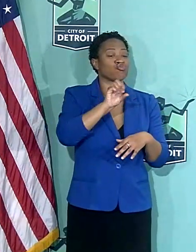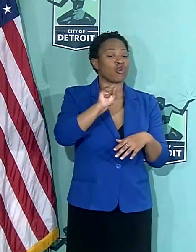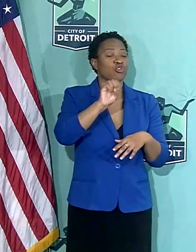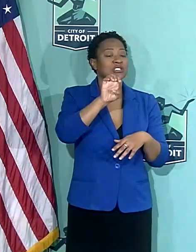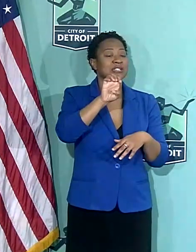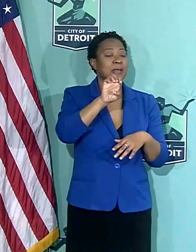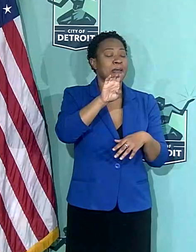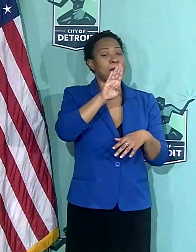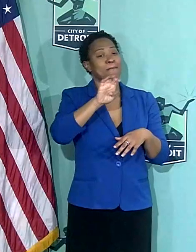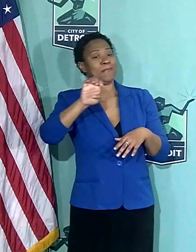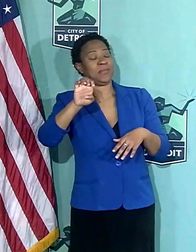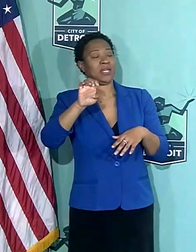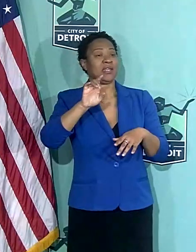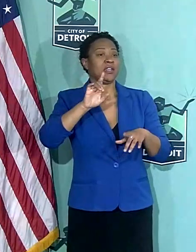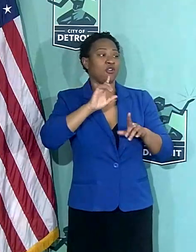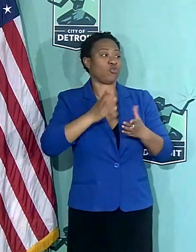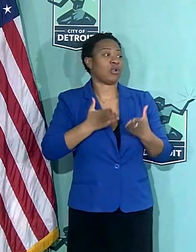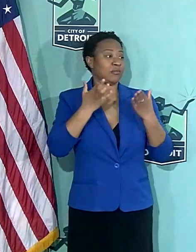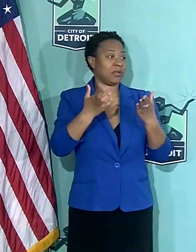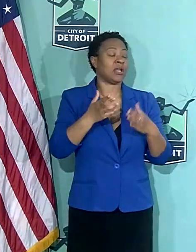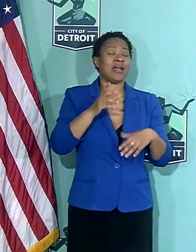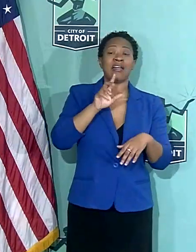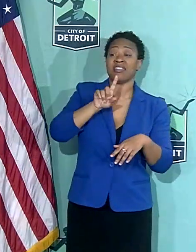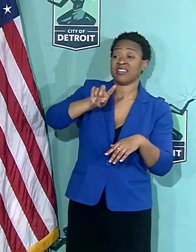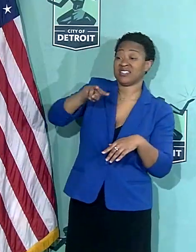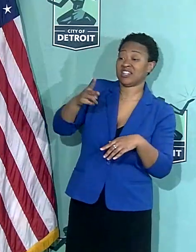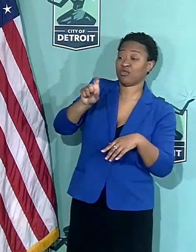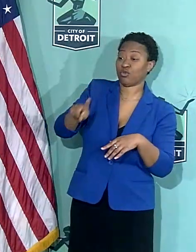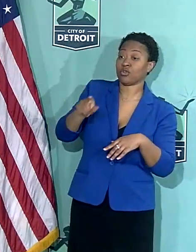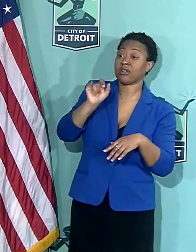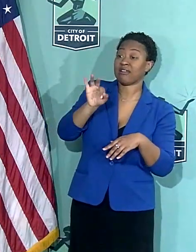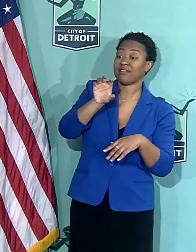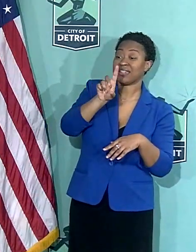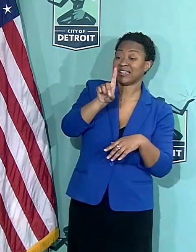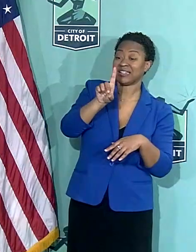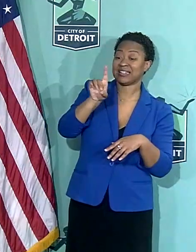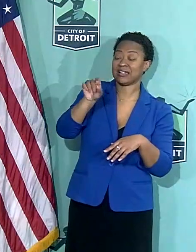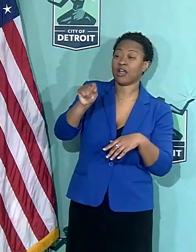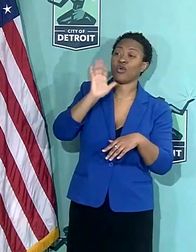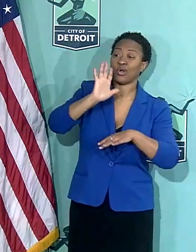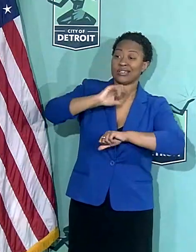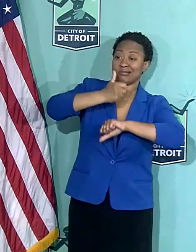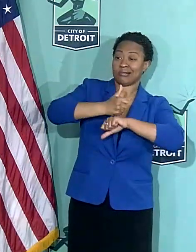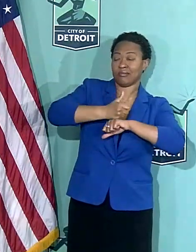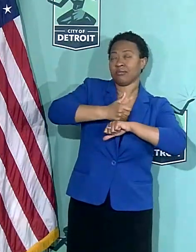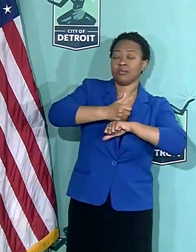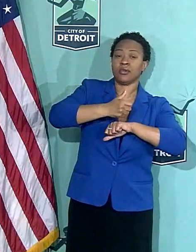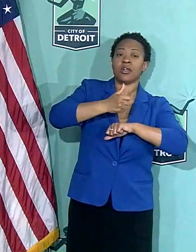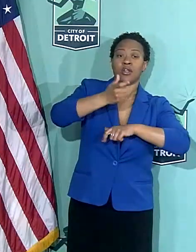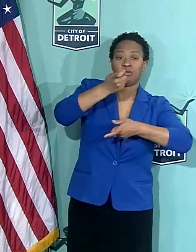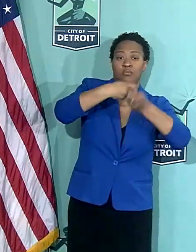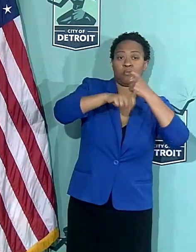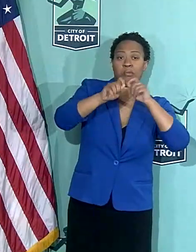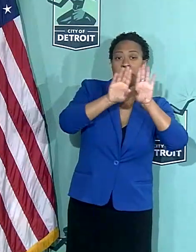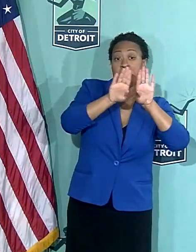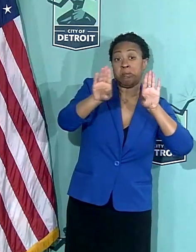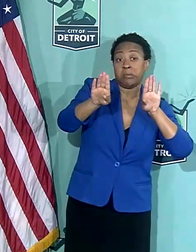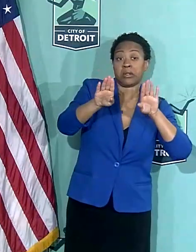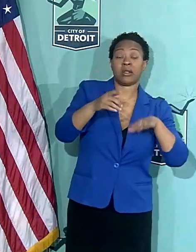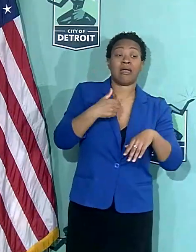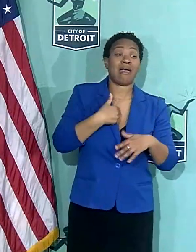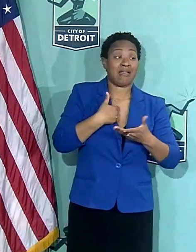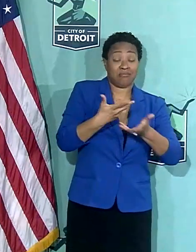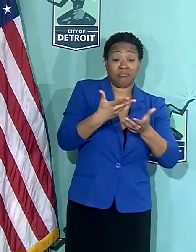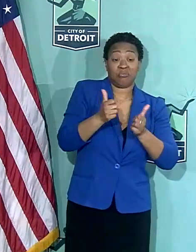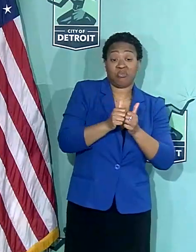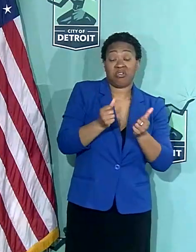you answered the second question, which was an update on whether or not DDOT's going to install any partitions. Yeah, and so I've talked to a lot of drivers,